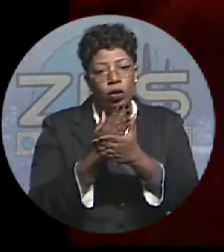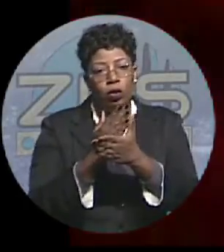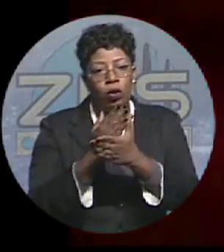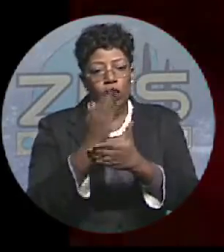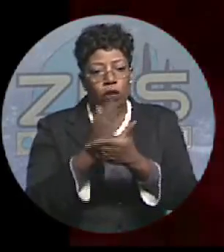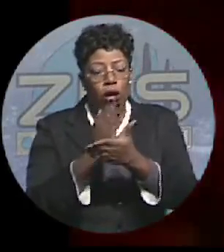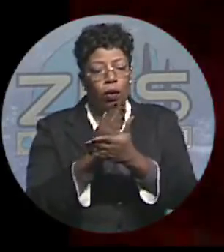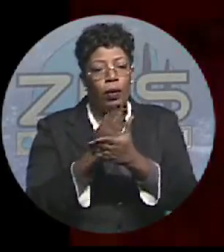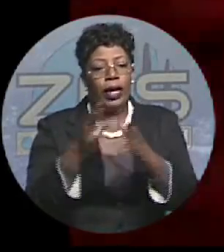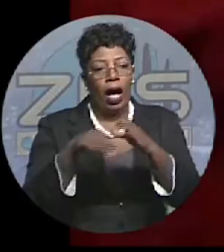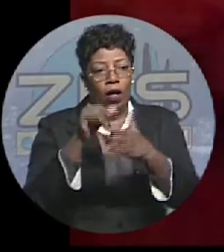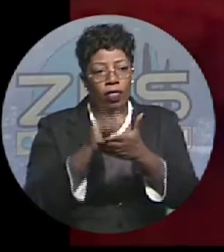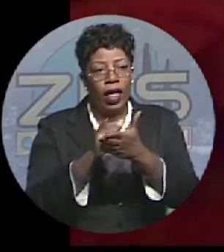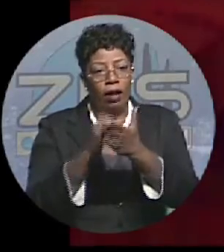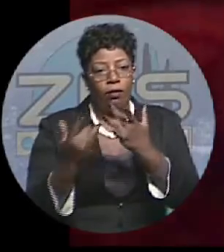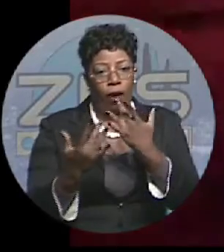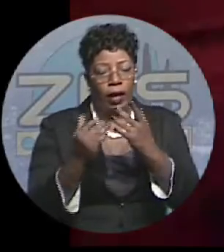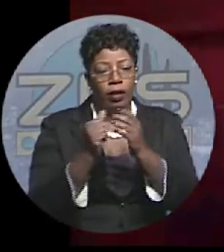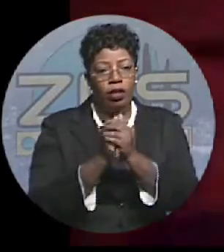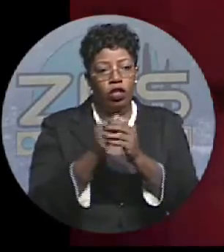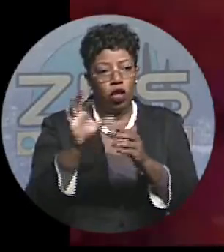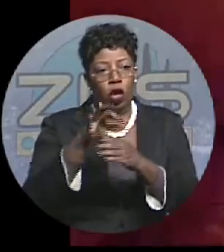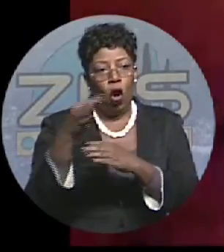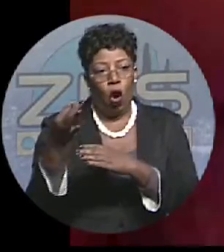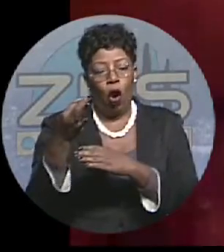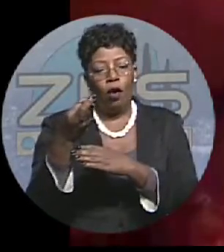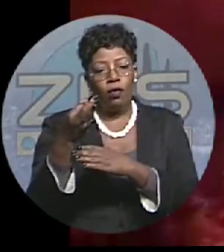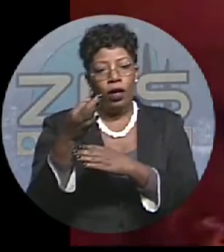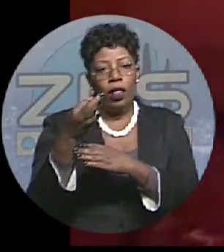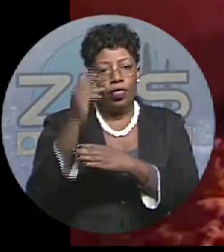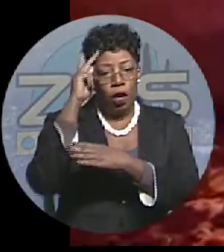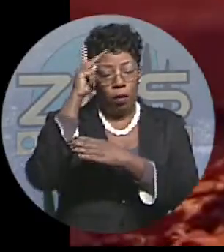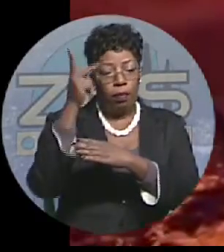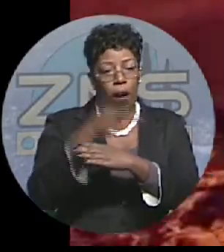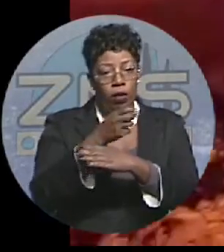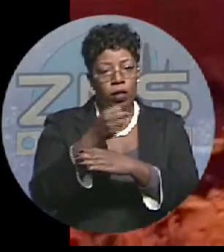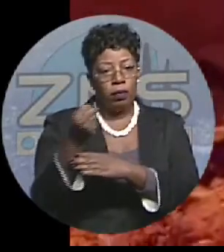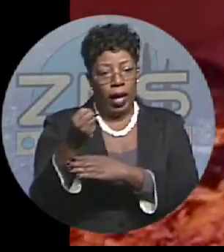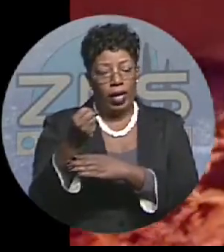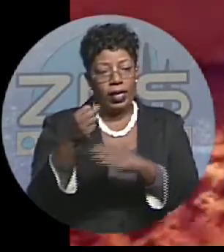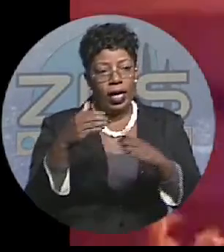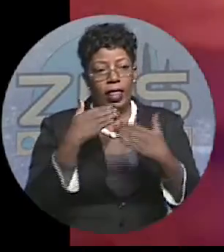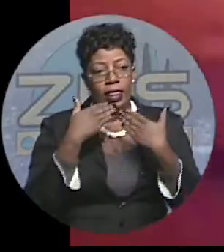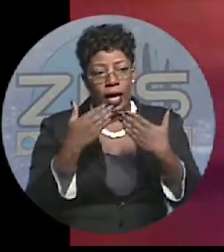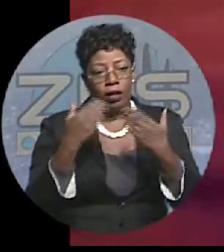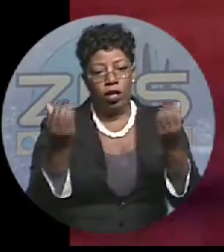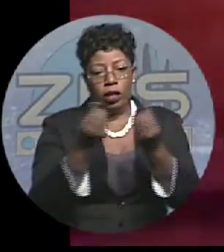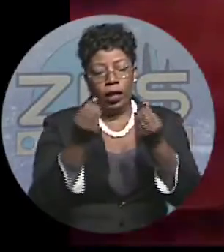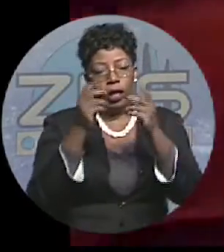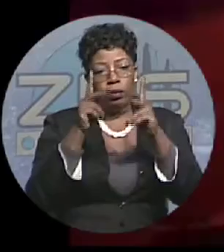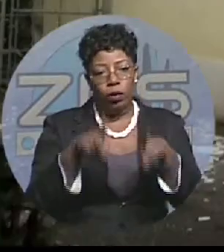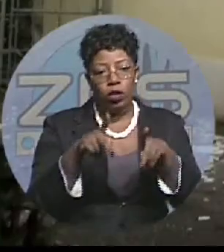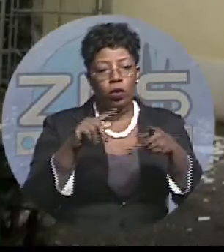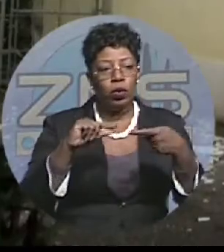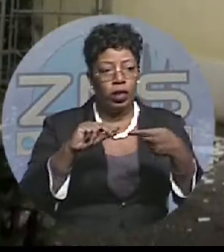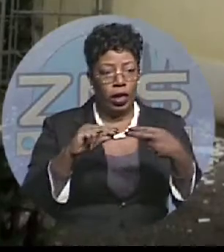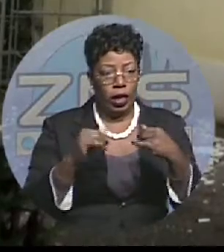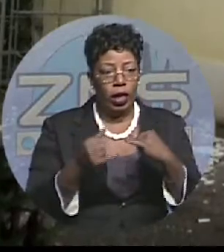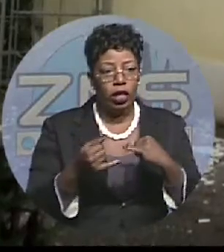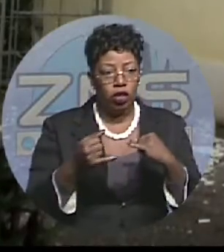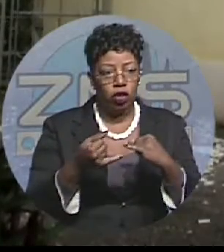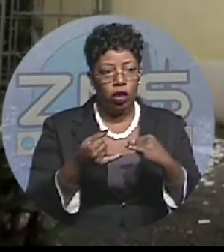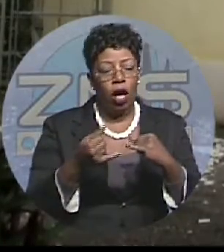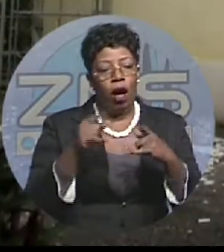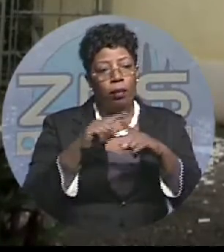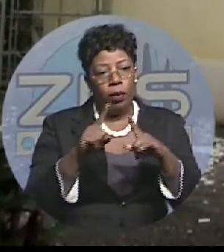were contacted to disconnect the power supply as they battled the blaze. Thankfully, no one was injured in either of the fires. However, damage